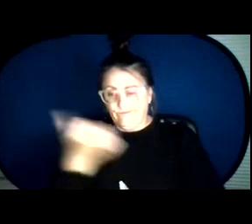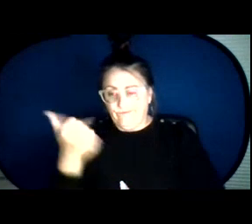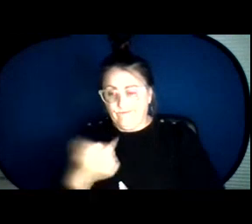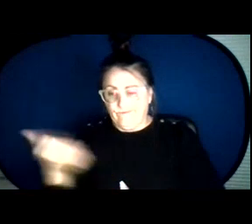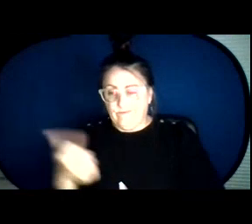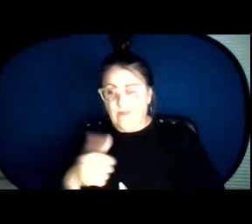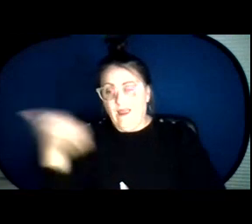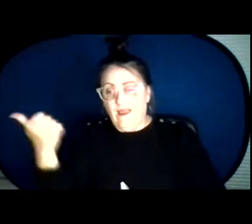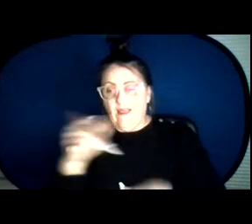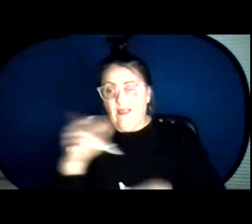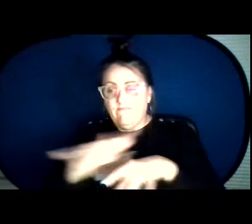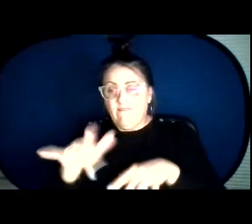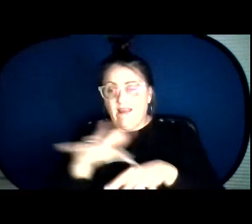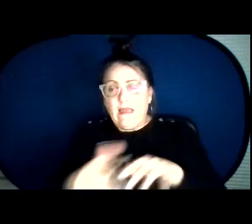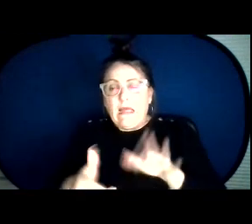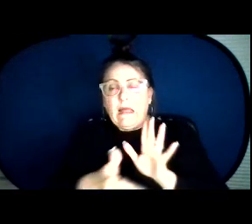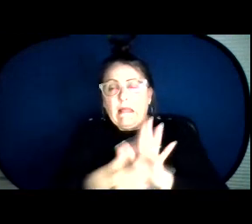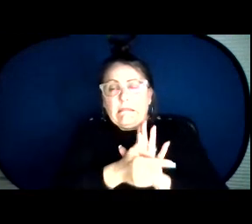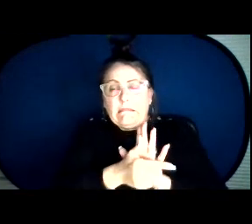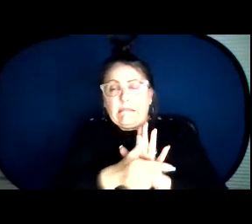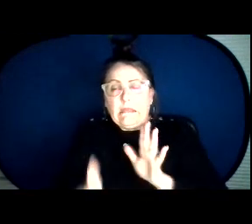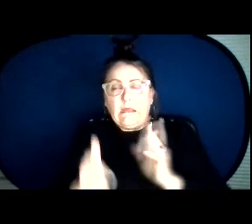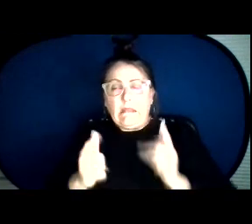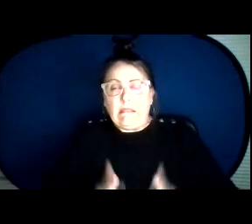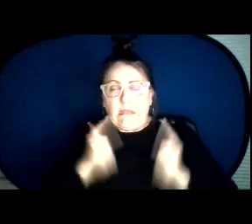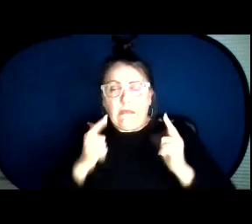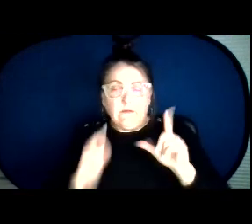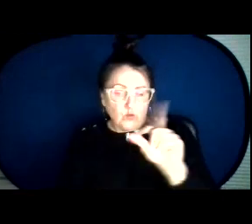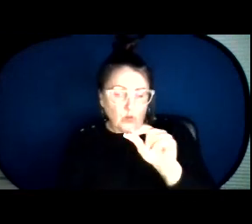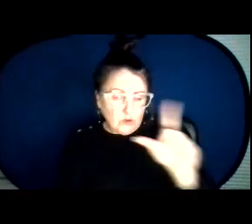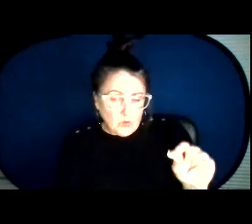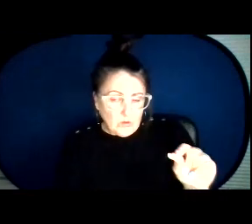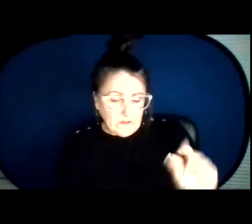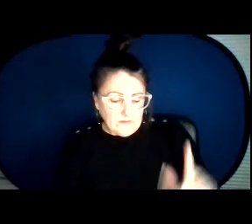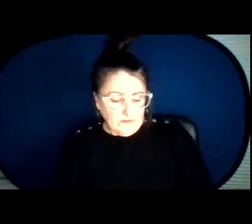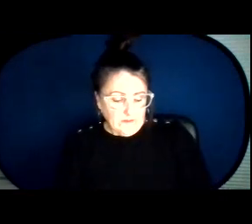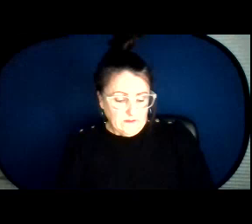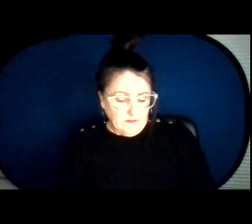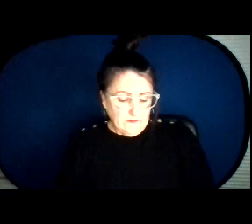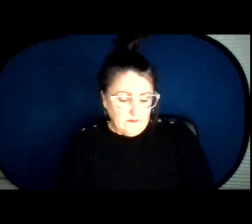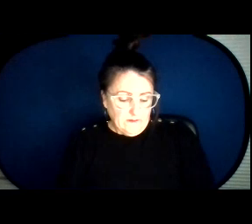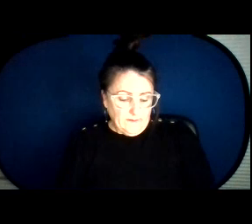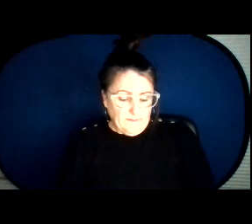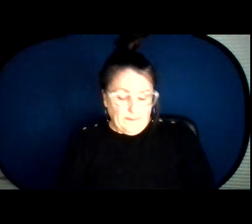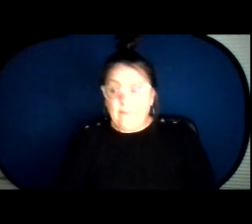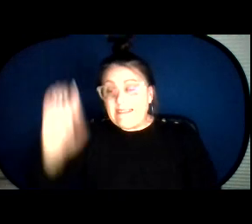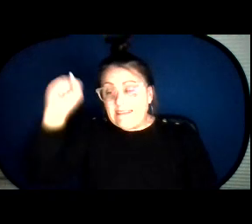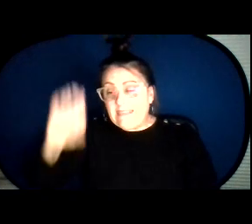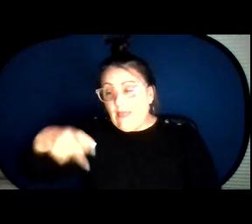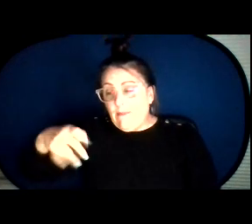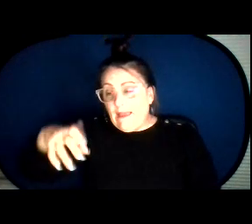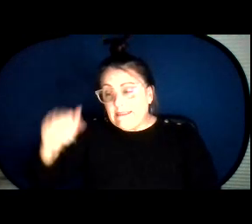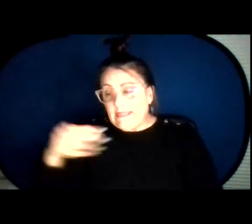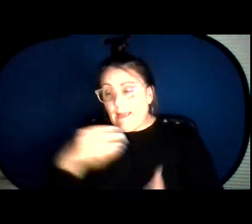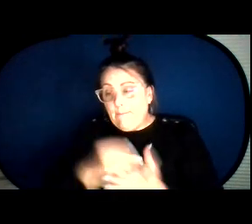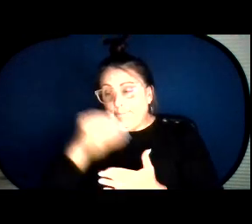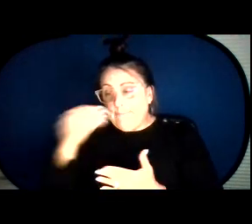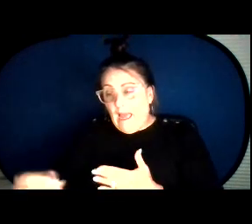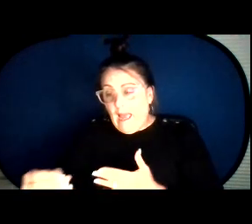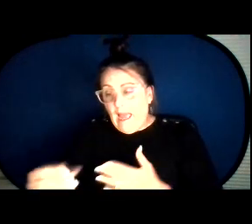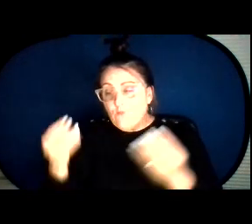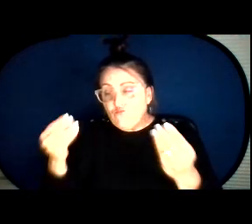properties being illegally occupied back in 2020. South Pasadena purchased 5 properties at original acquisition prices.